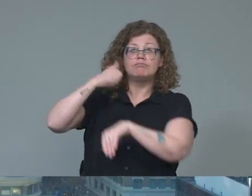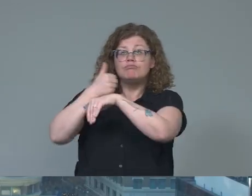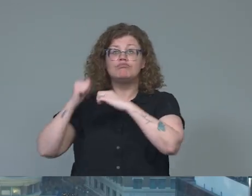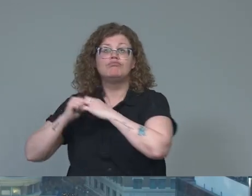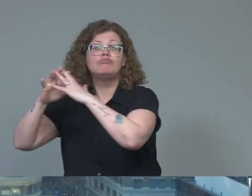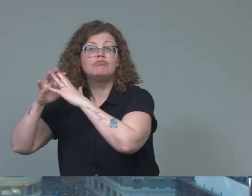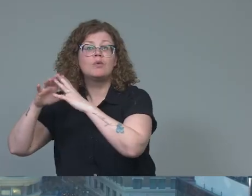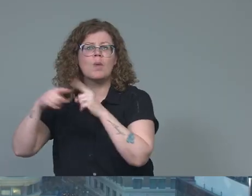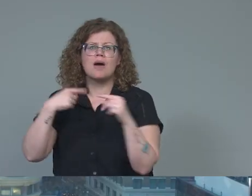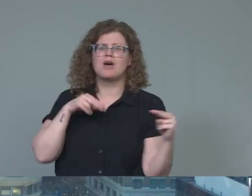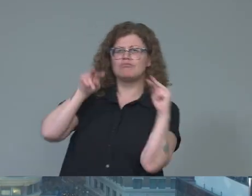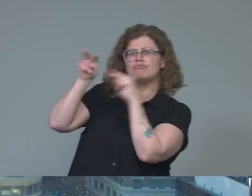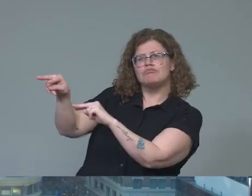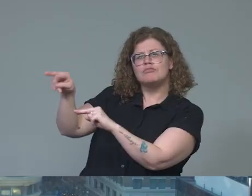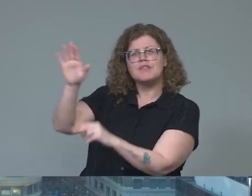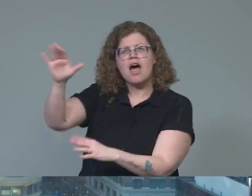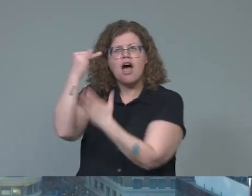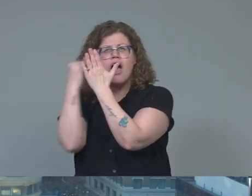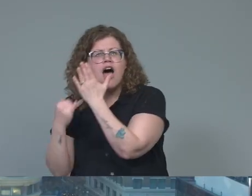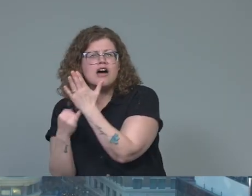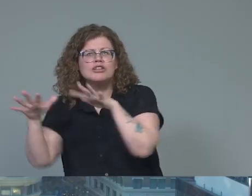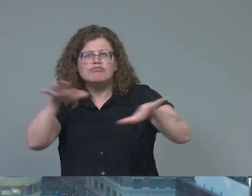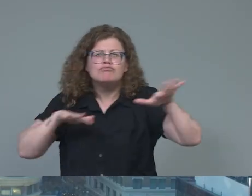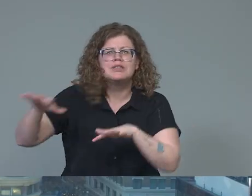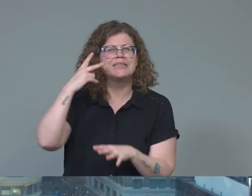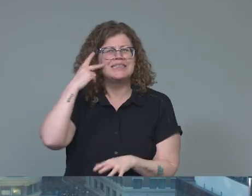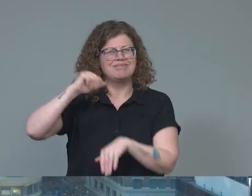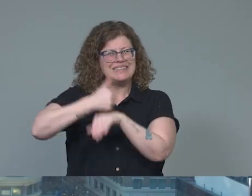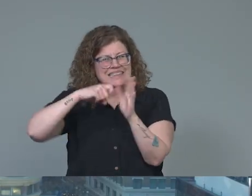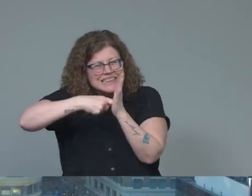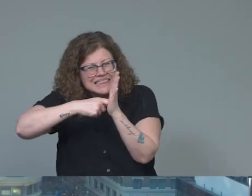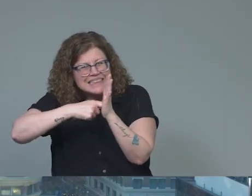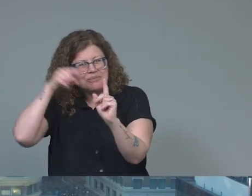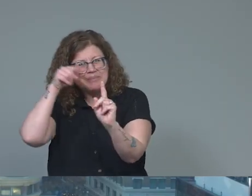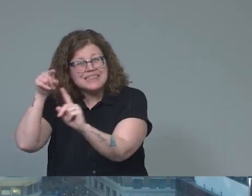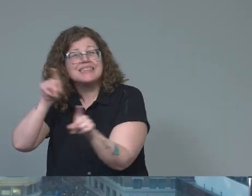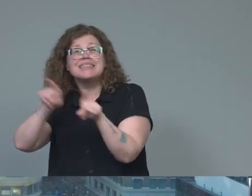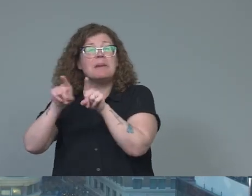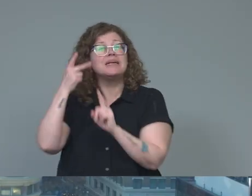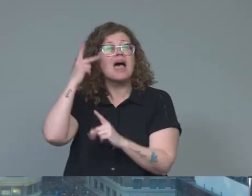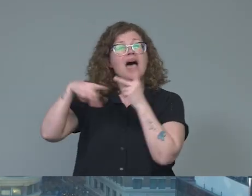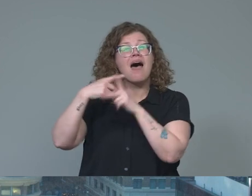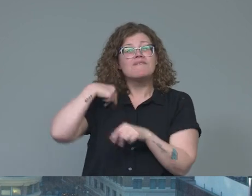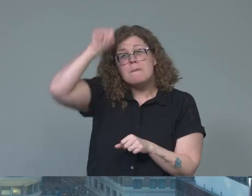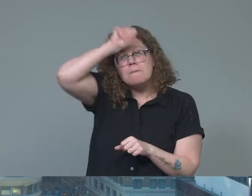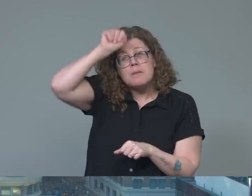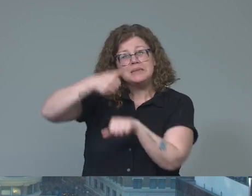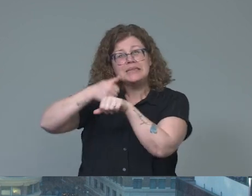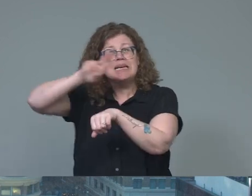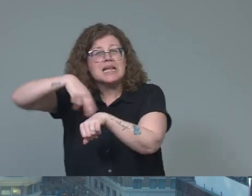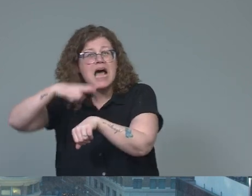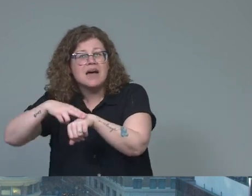in the natural system here in this territory. So nothing in our world happens